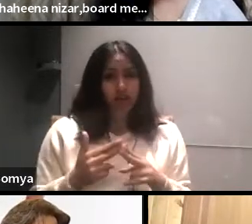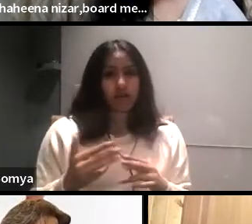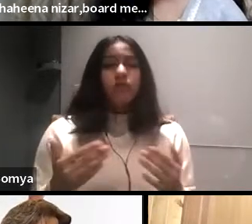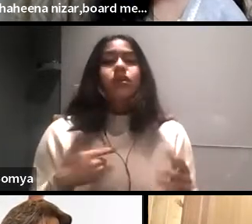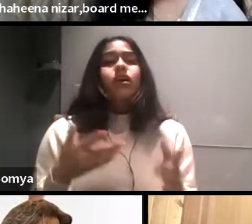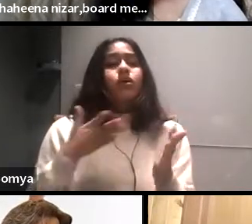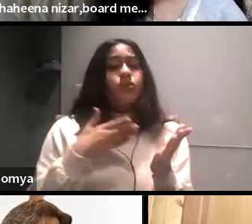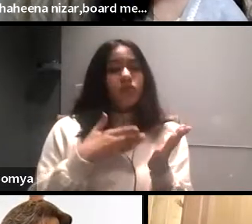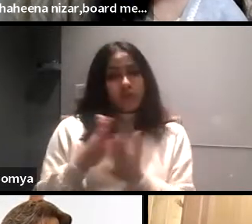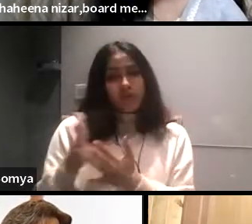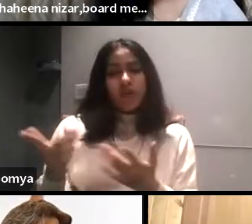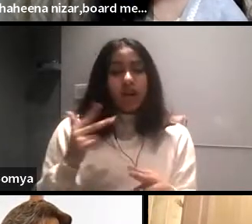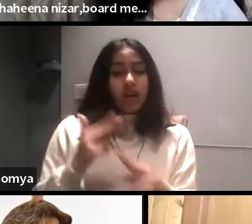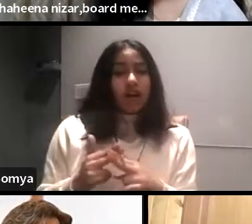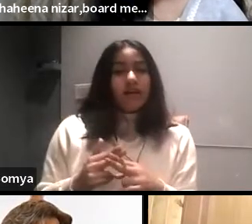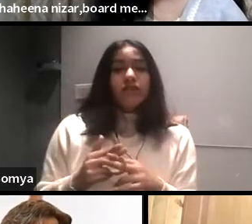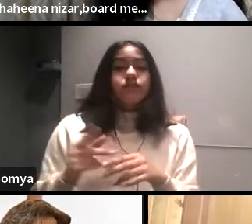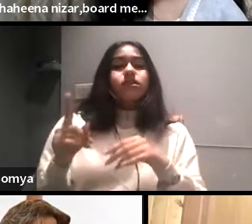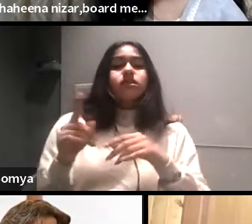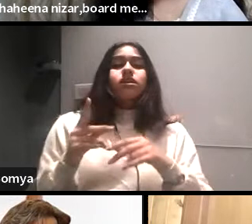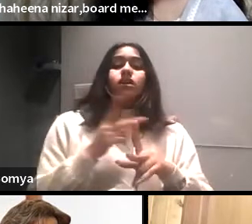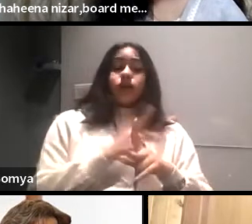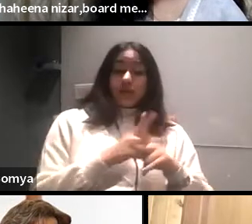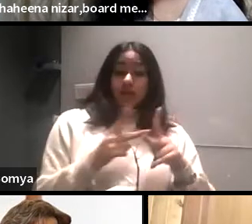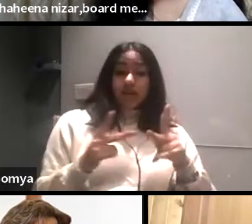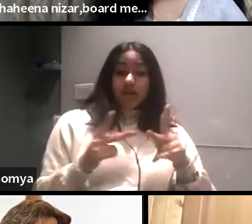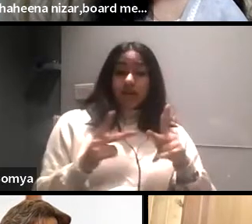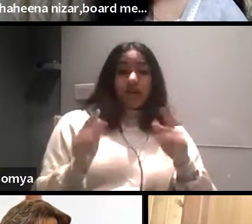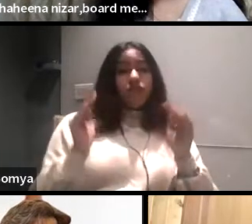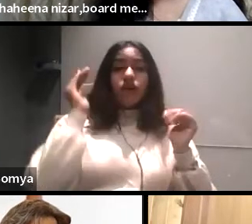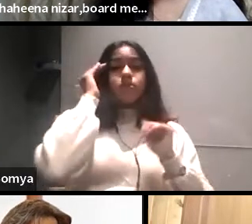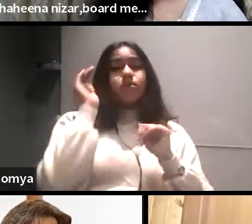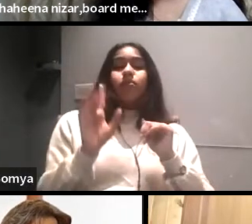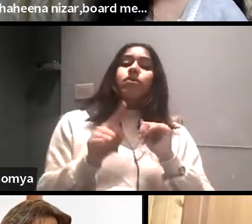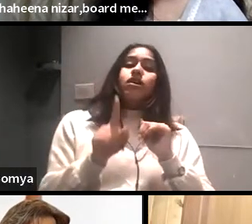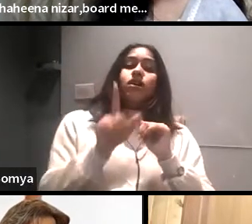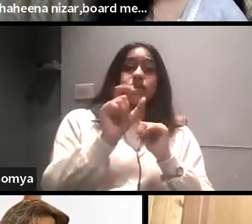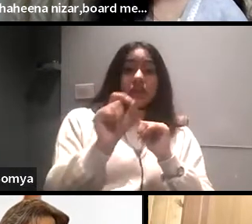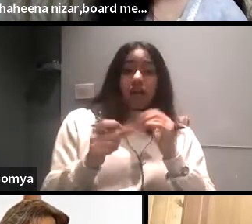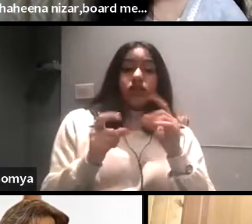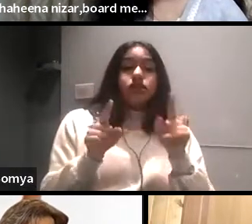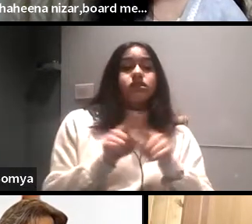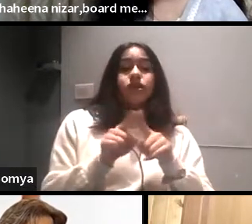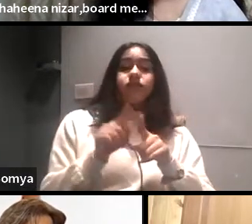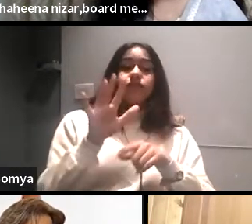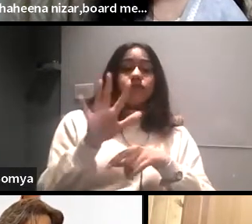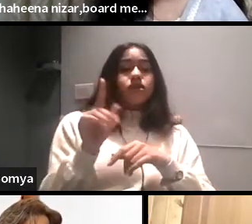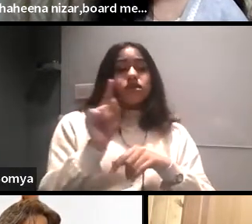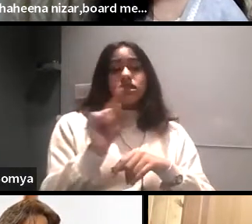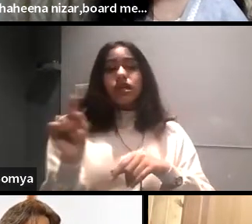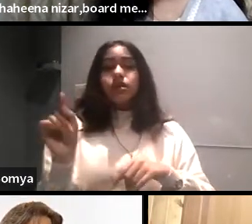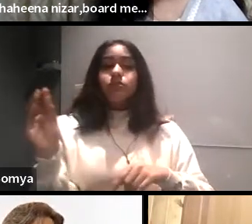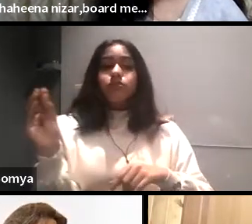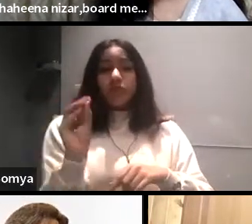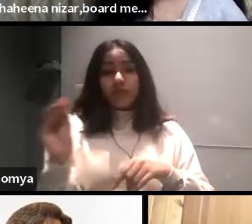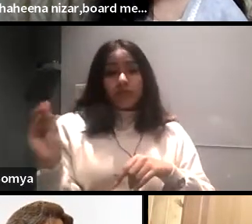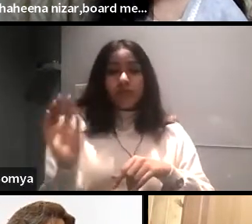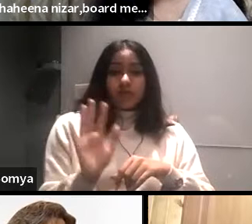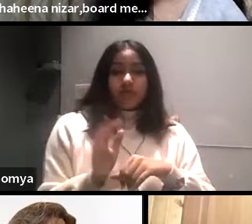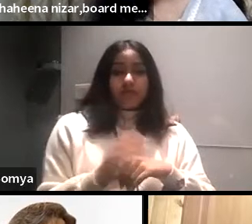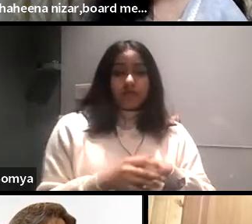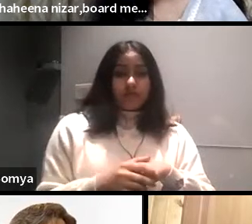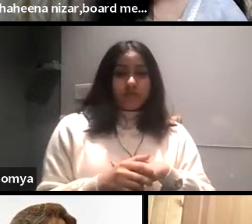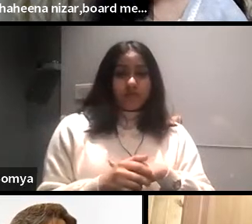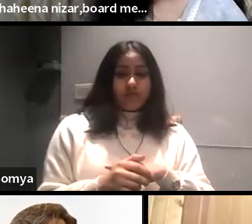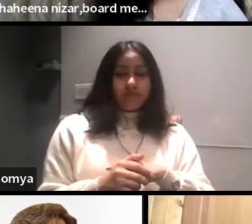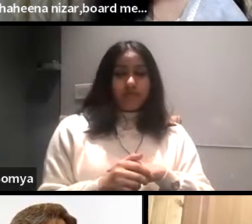Where we were 5 years ago, it's further on now. Where we were 10 years ago, we were further on for 5 years ago. And